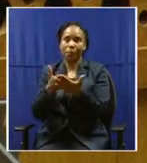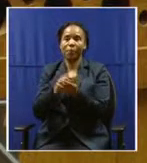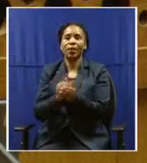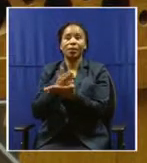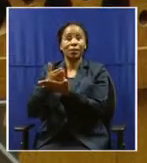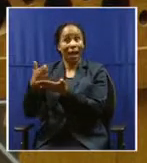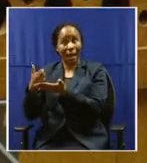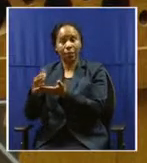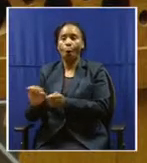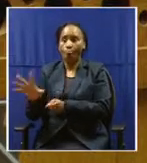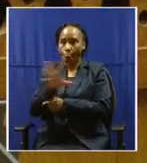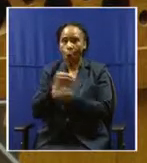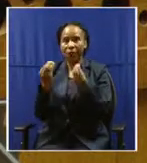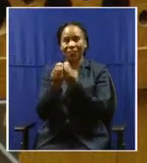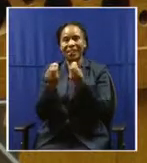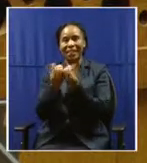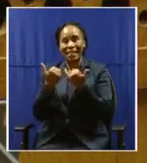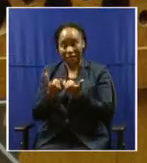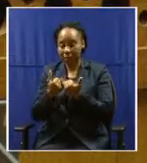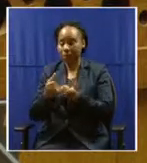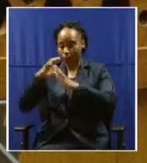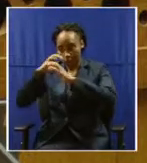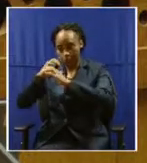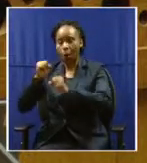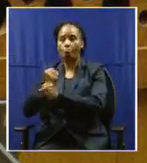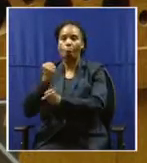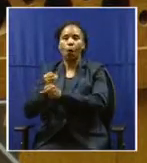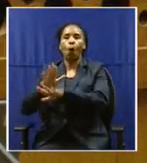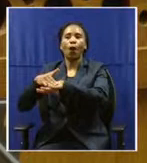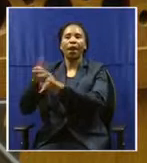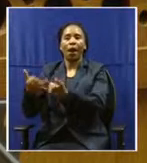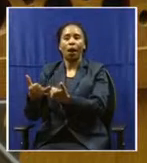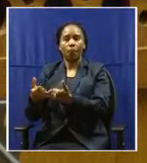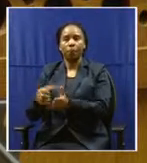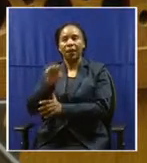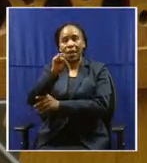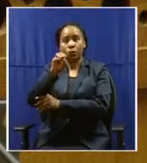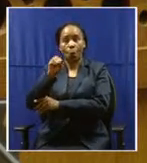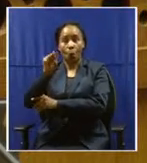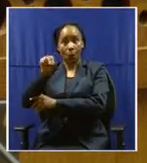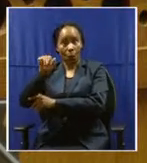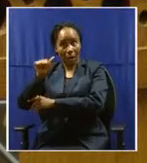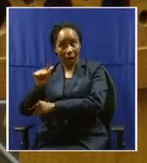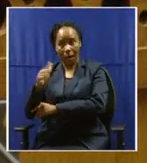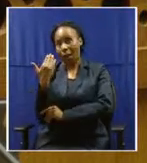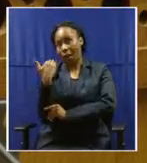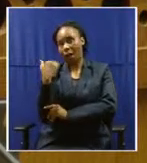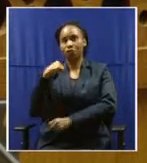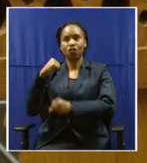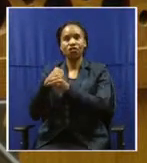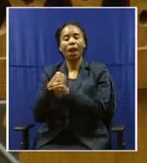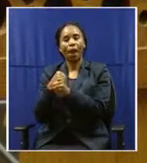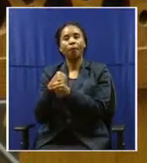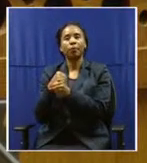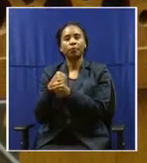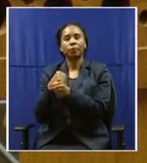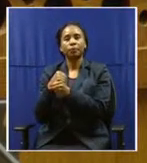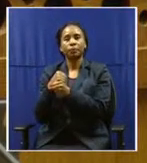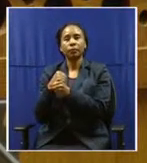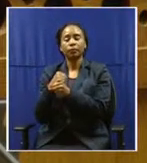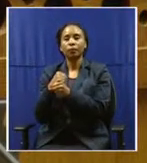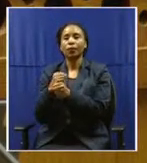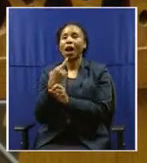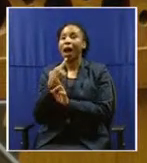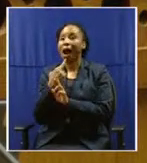matters are being attended to. In the State of the Nation address last year, in response to